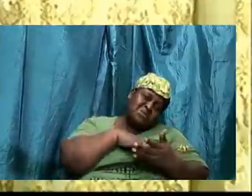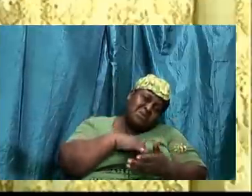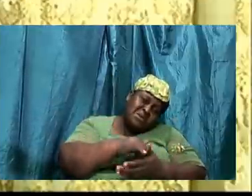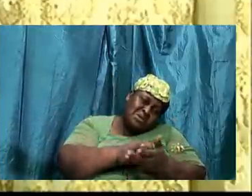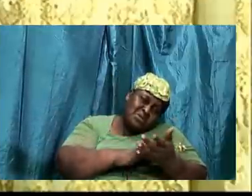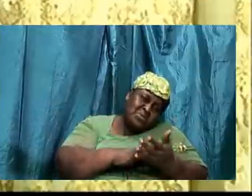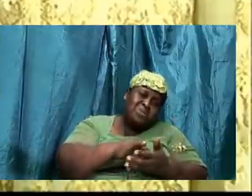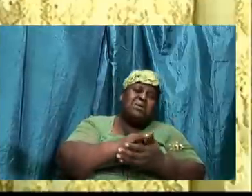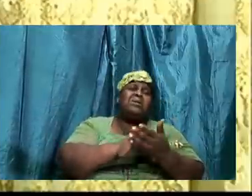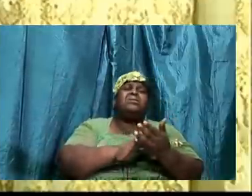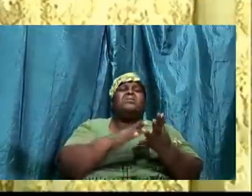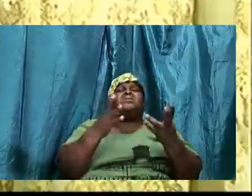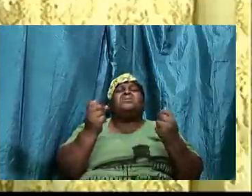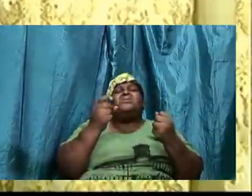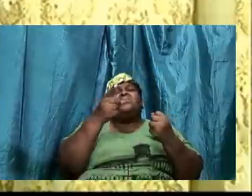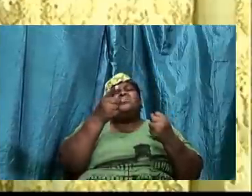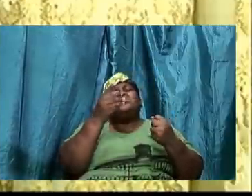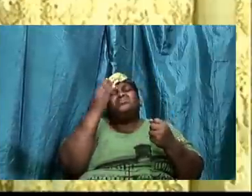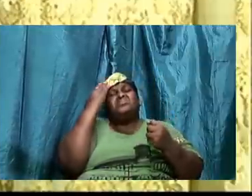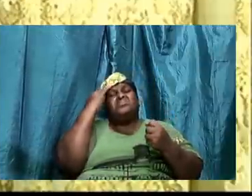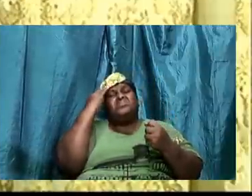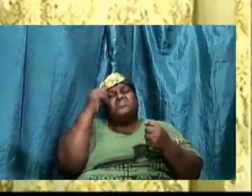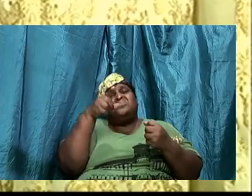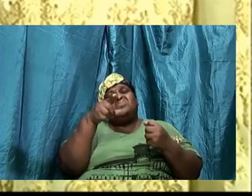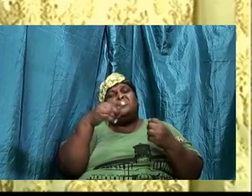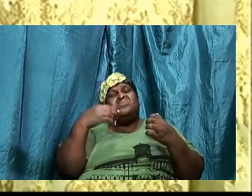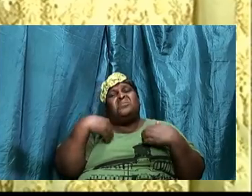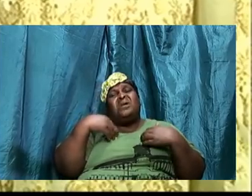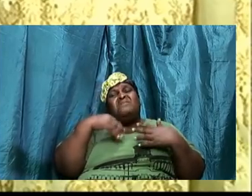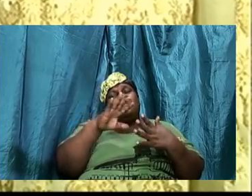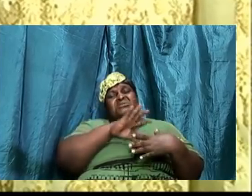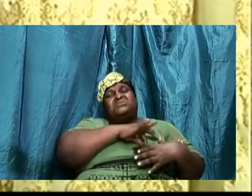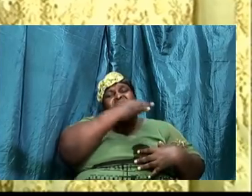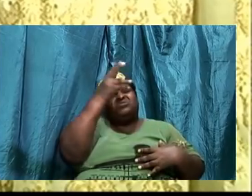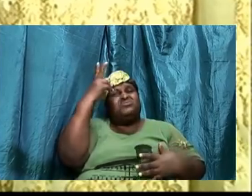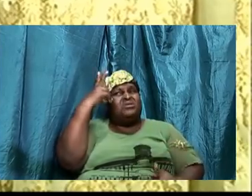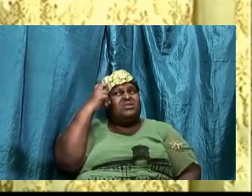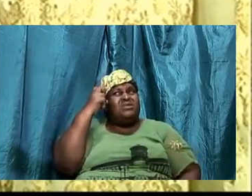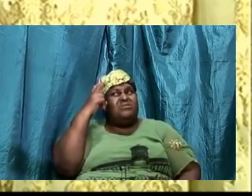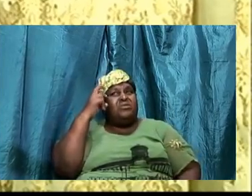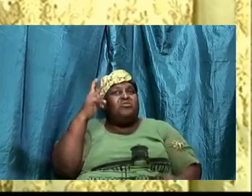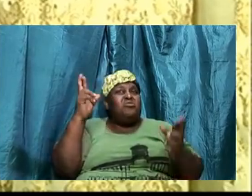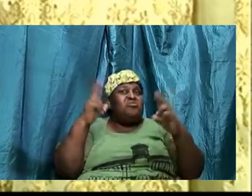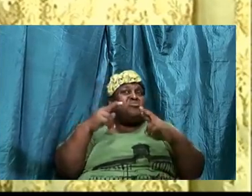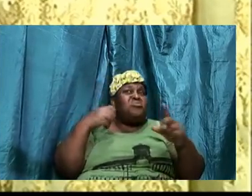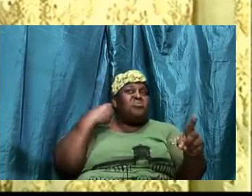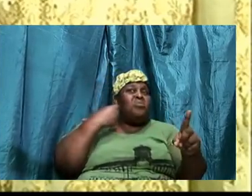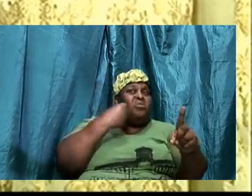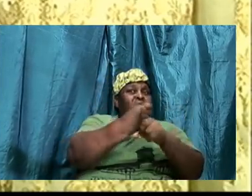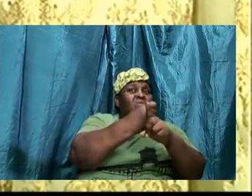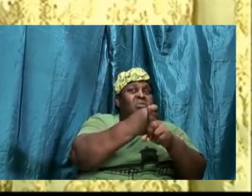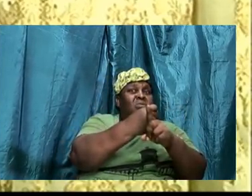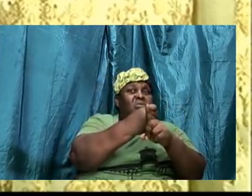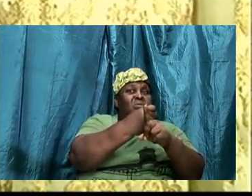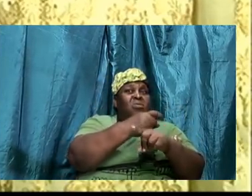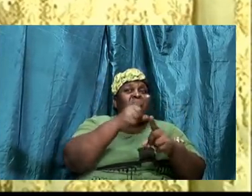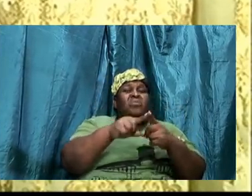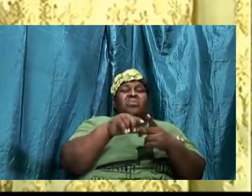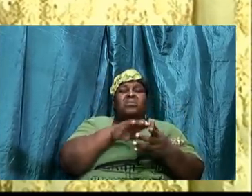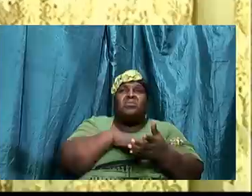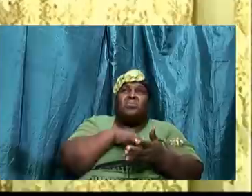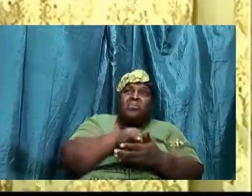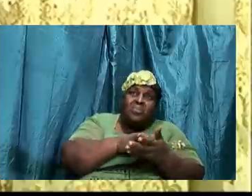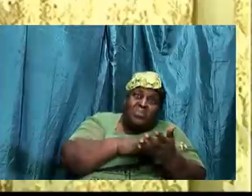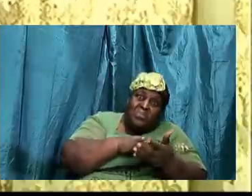then I want you to know that you have a spiritual adversary that is ready to attack you when you are at your weakest